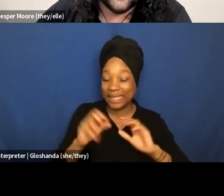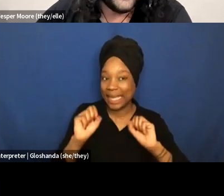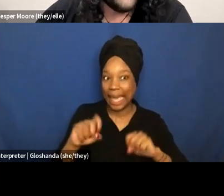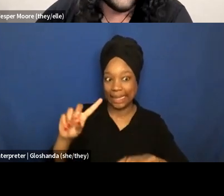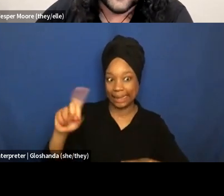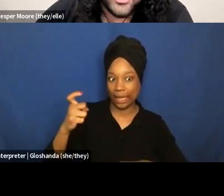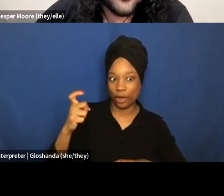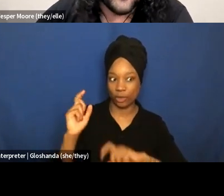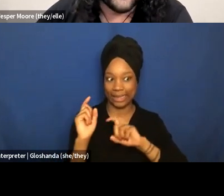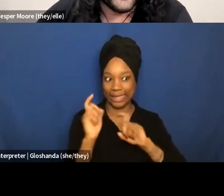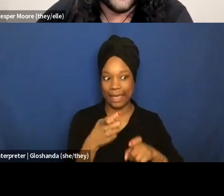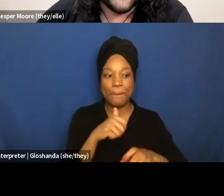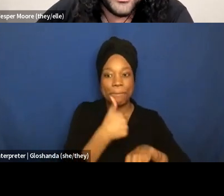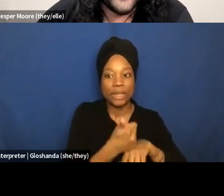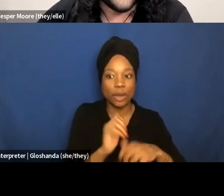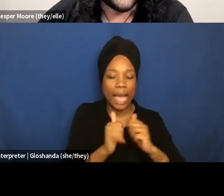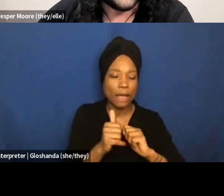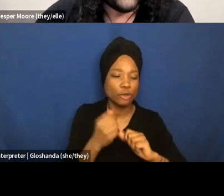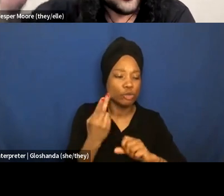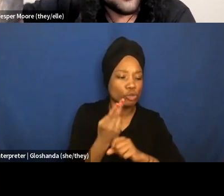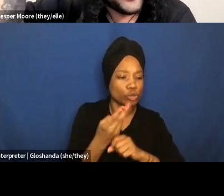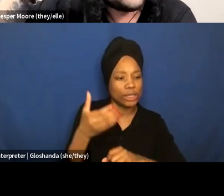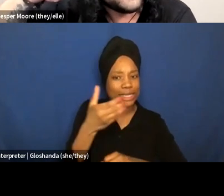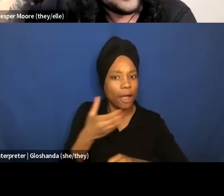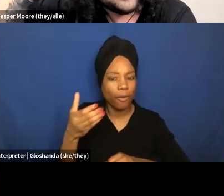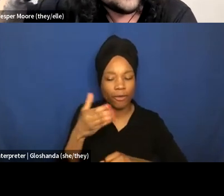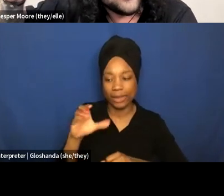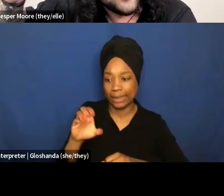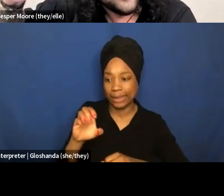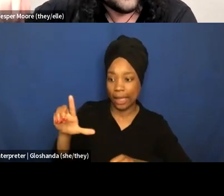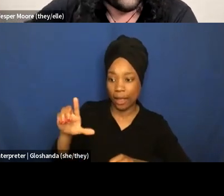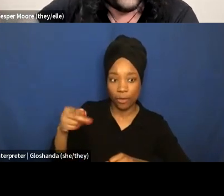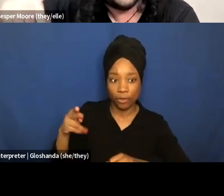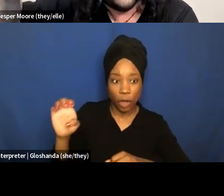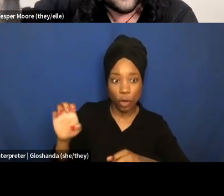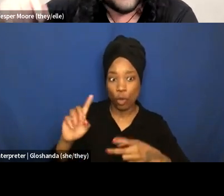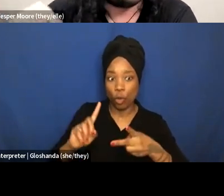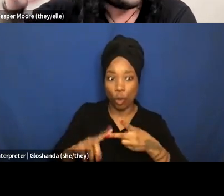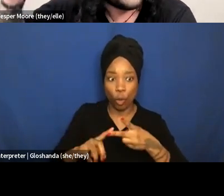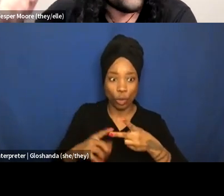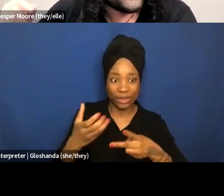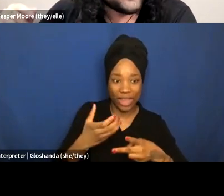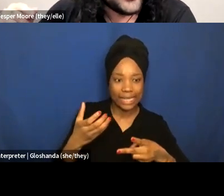on your use of your cell phone or your devices, like what the brightness setting is, what the type of content you were looking